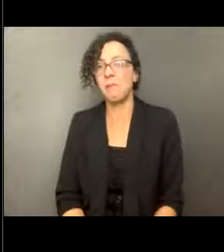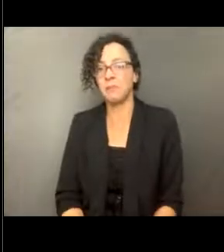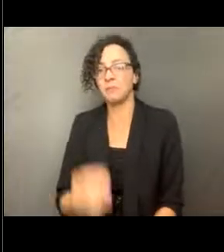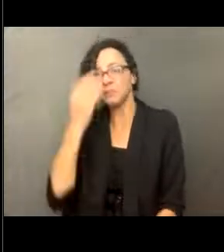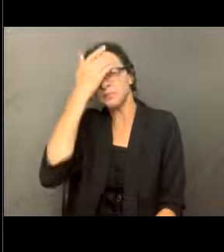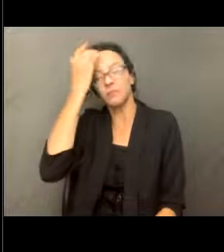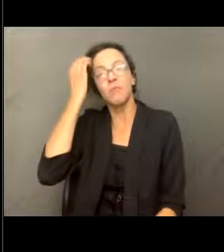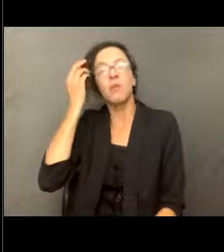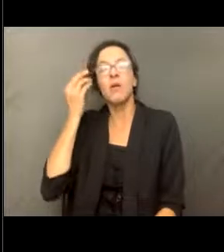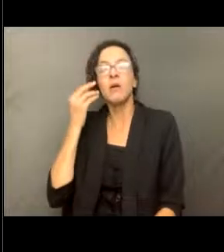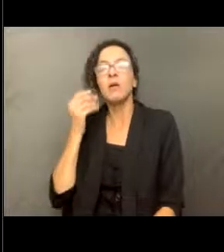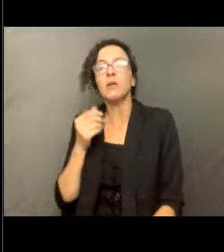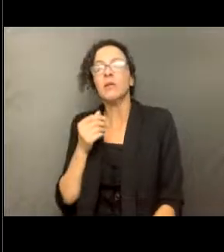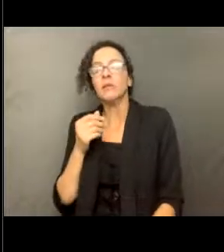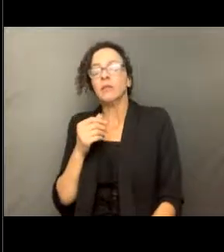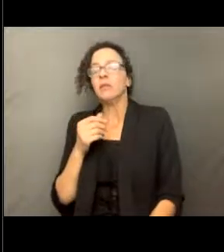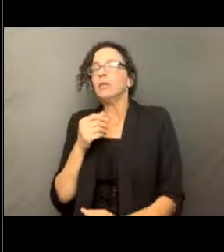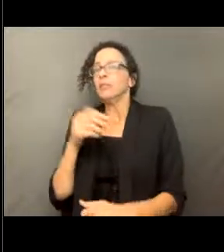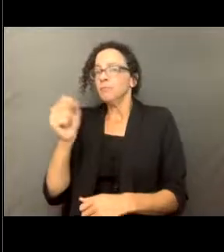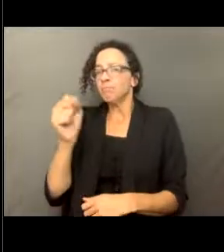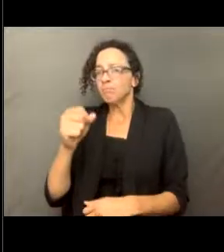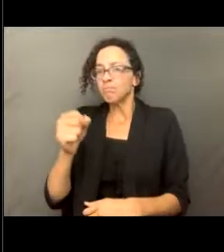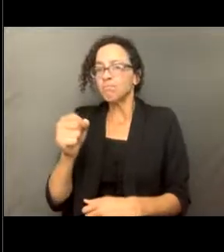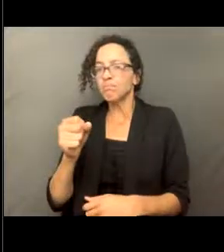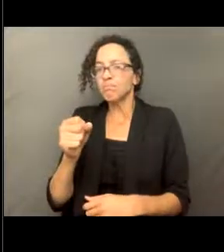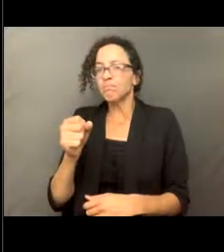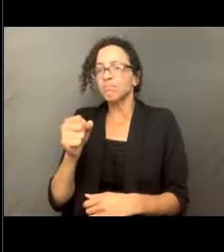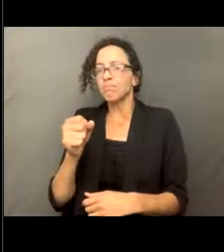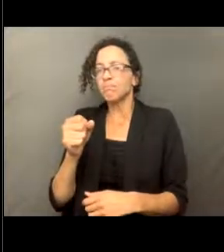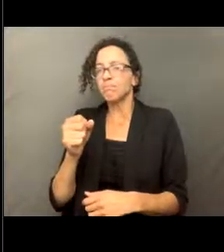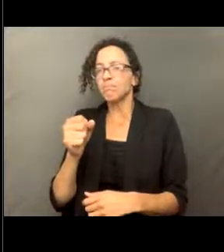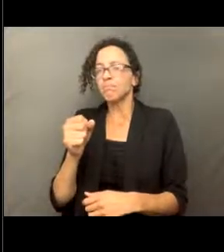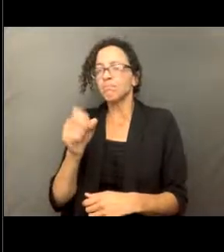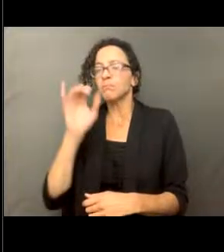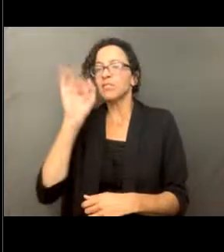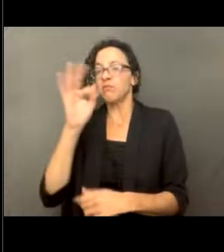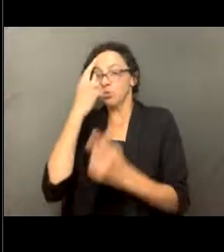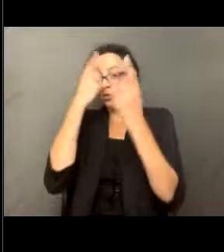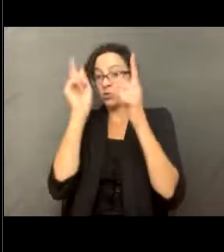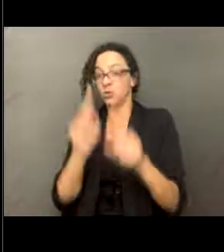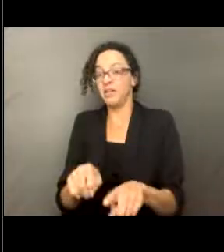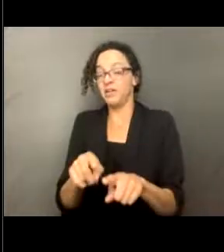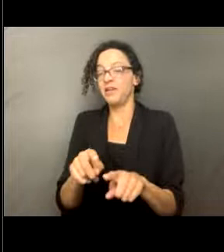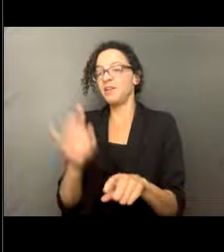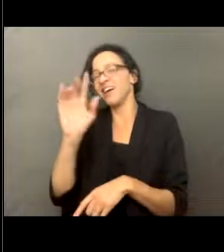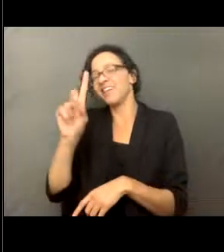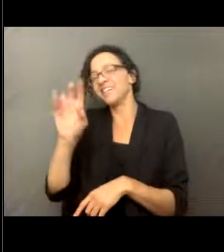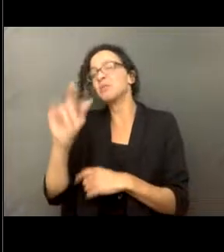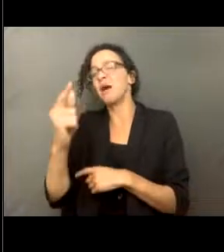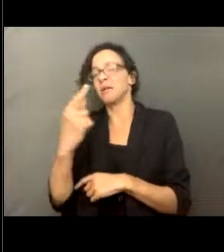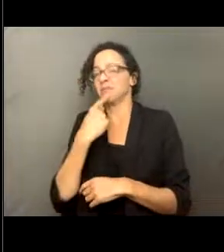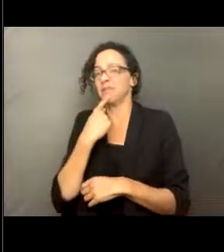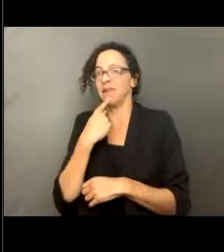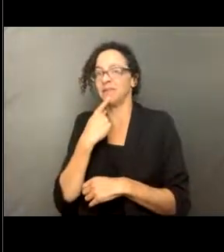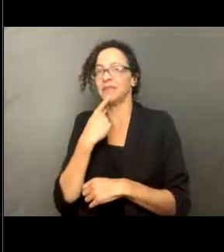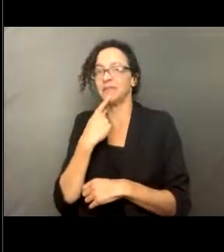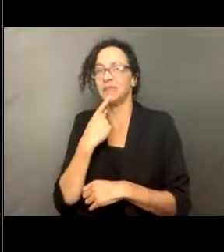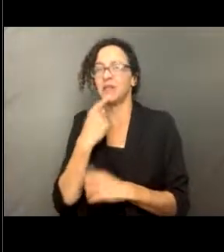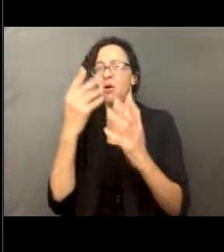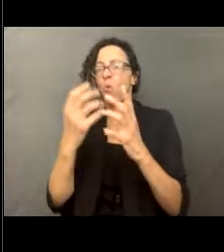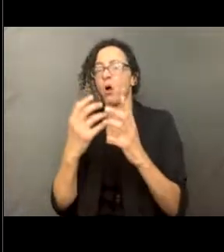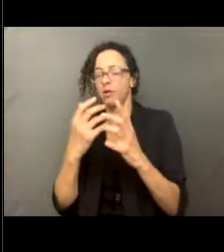Yeah, I think Doug normally says in public comment, if you agree with what's been said, just echo that you agree. And so I want to echo that I agree with